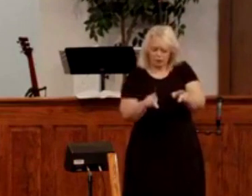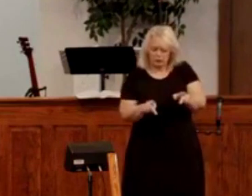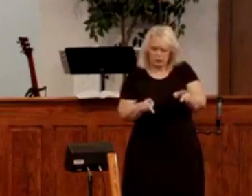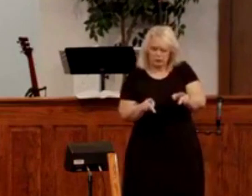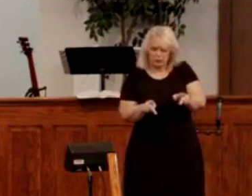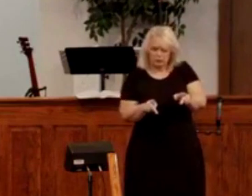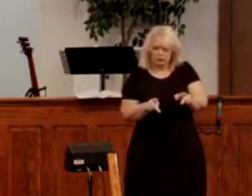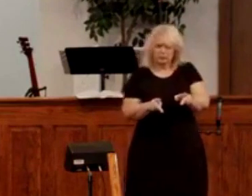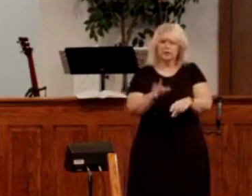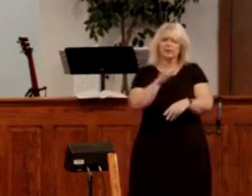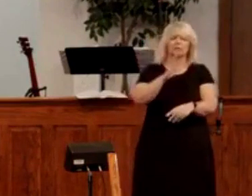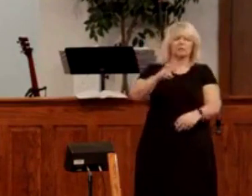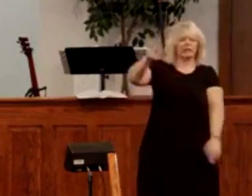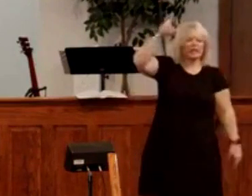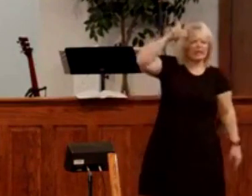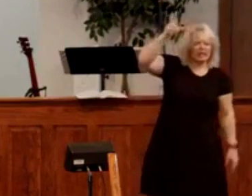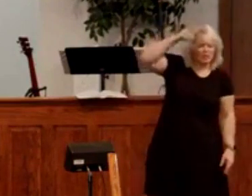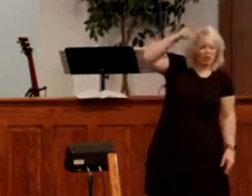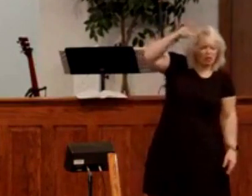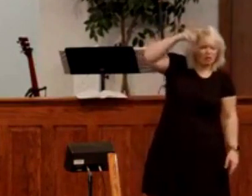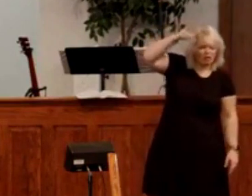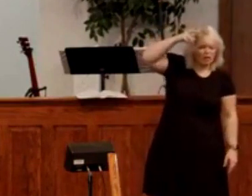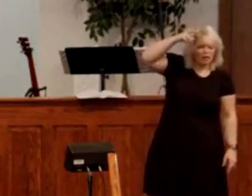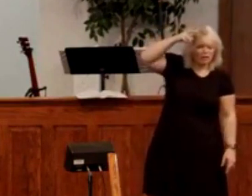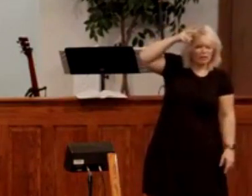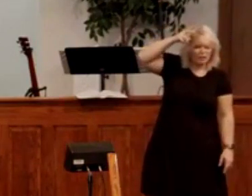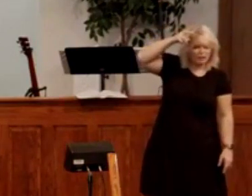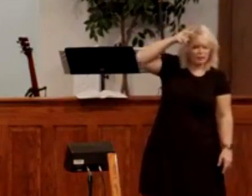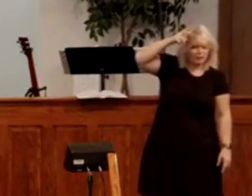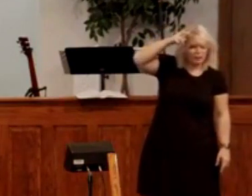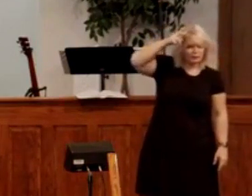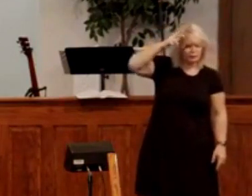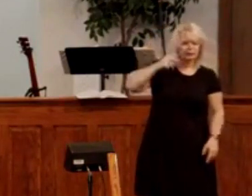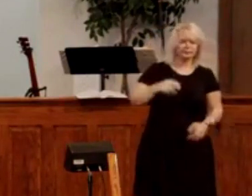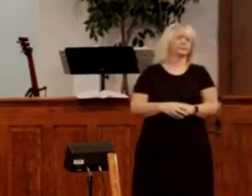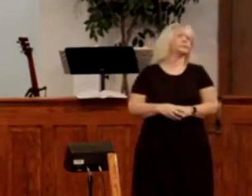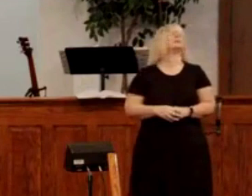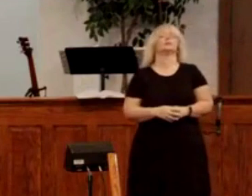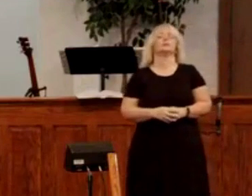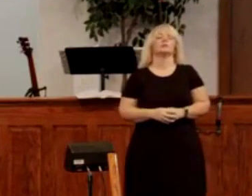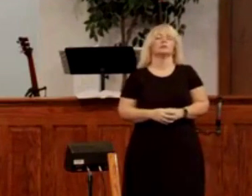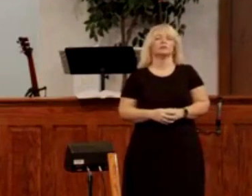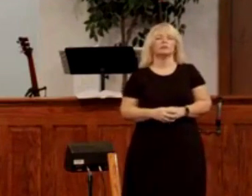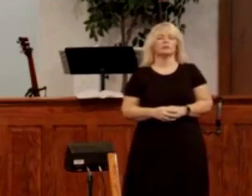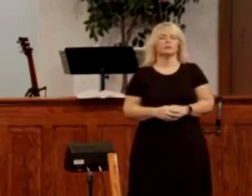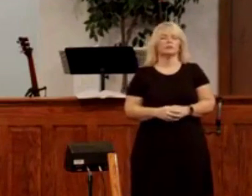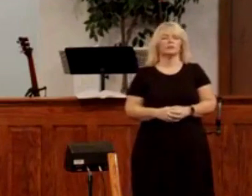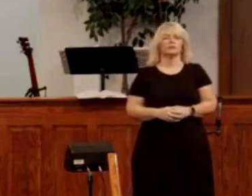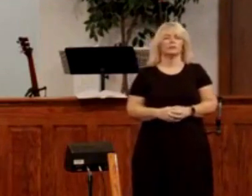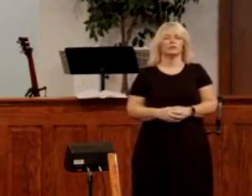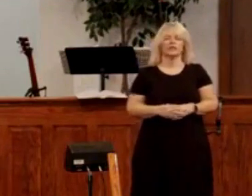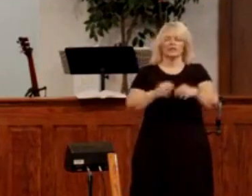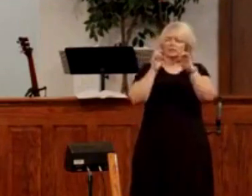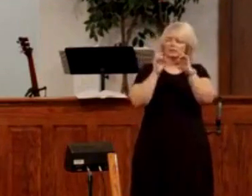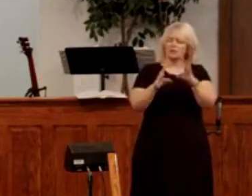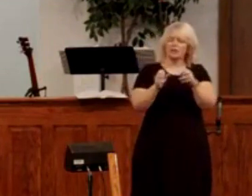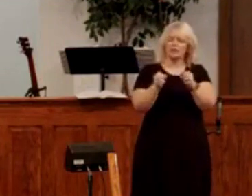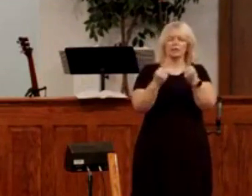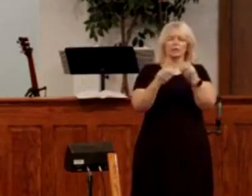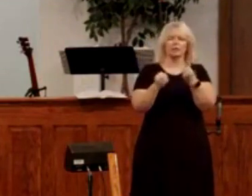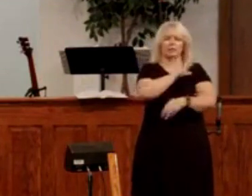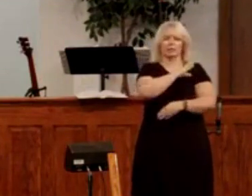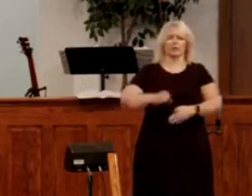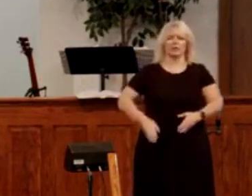speak evil of someone. It means to defame someone. John MacArthur says, it is tragic that many Christians